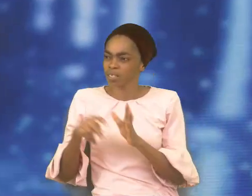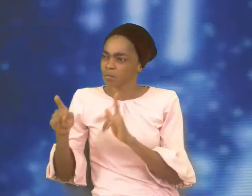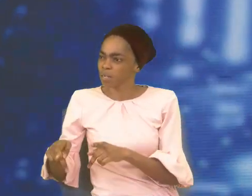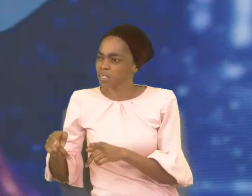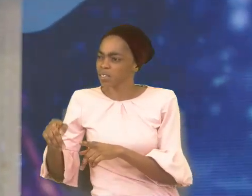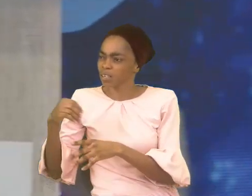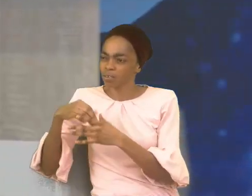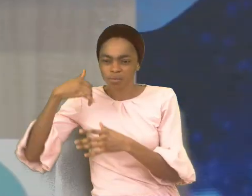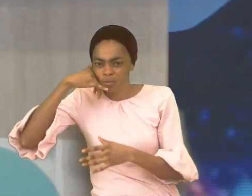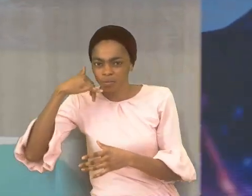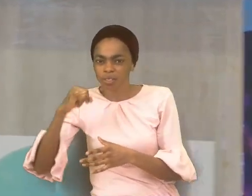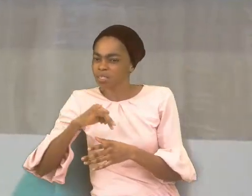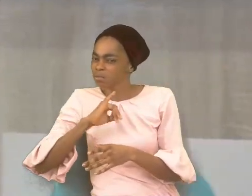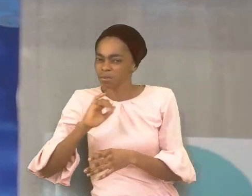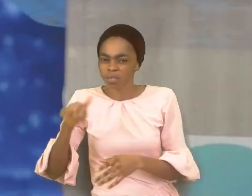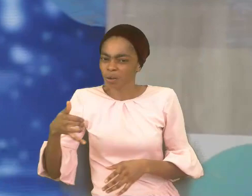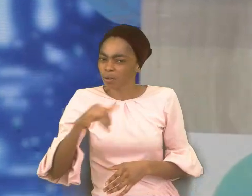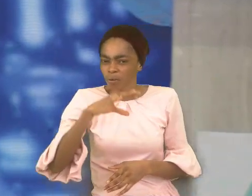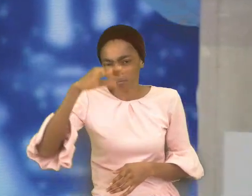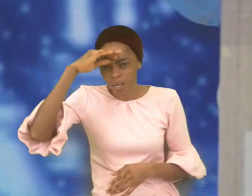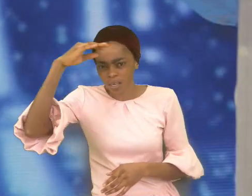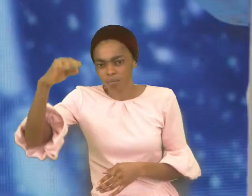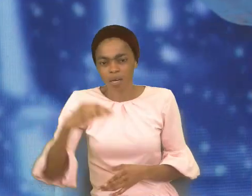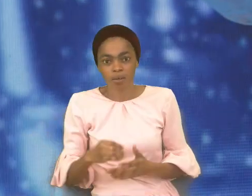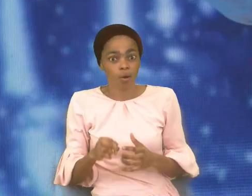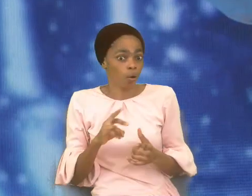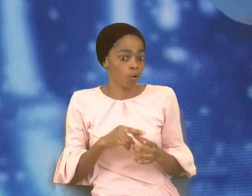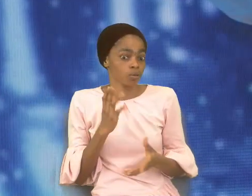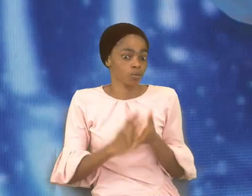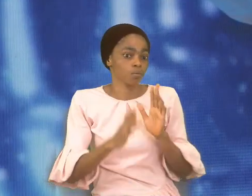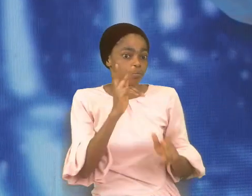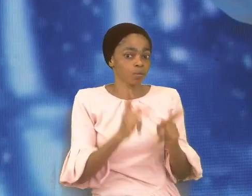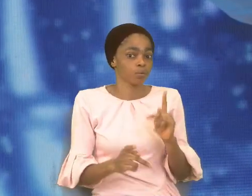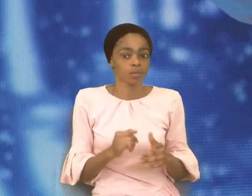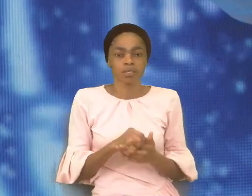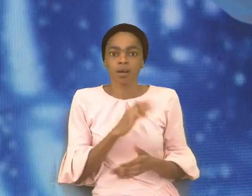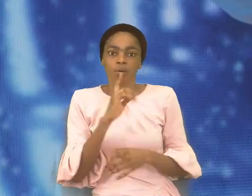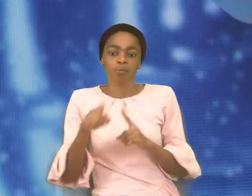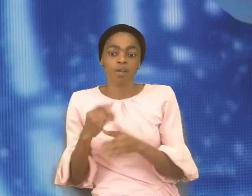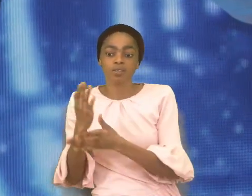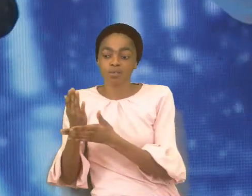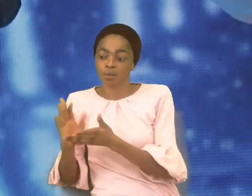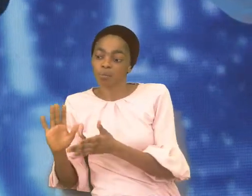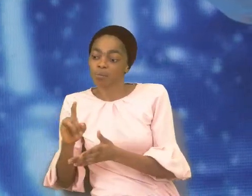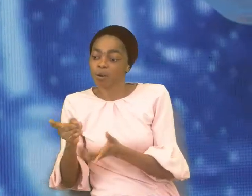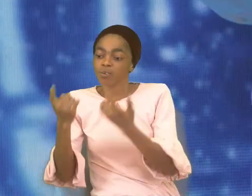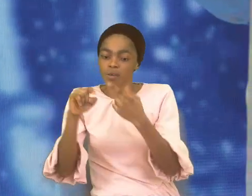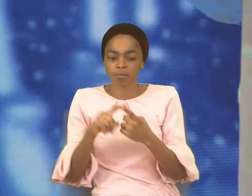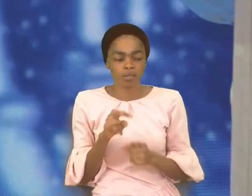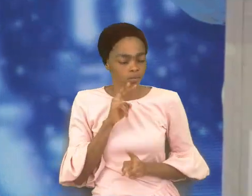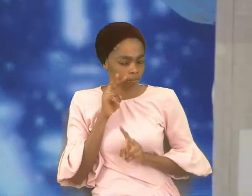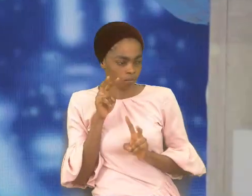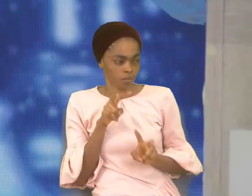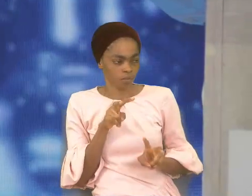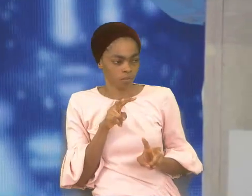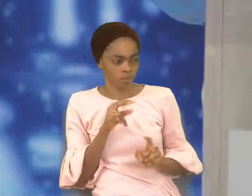somebody and comes to them and looks at them with fury, with anger, and then